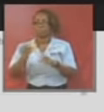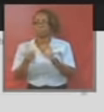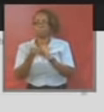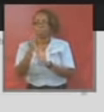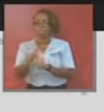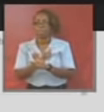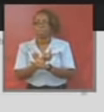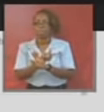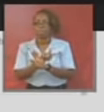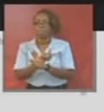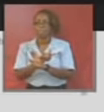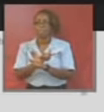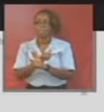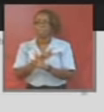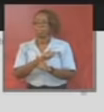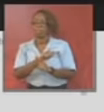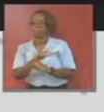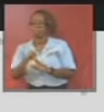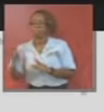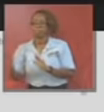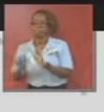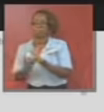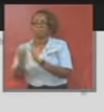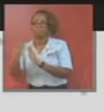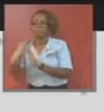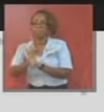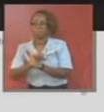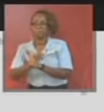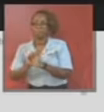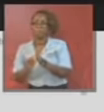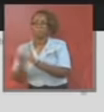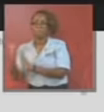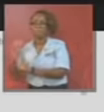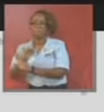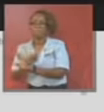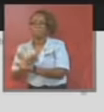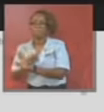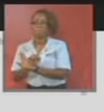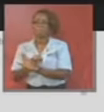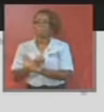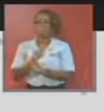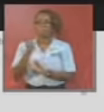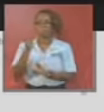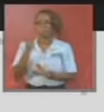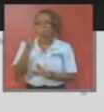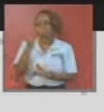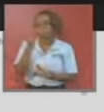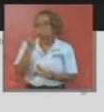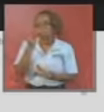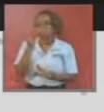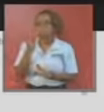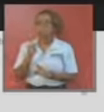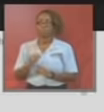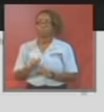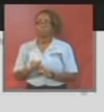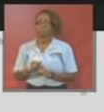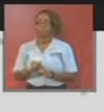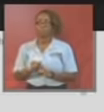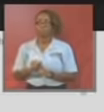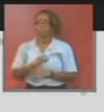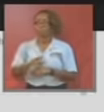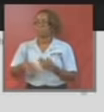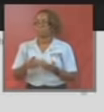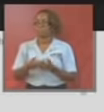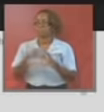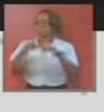August into September. And as we are aware, as we have stated on numerous occasions, all of the mass gathering events that would